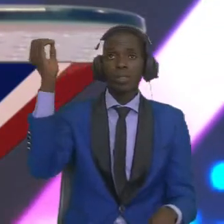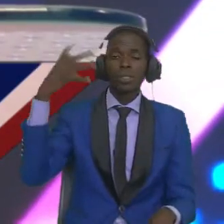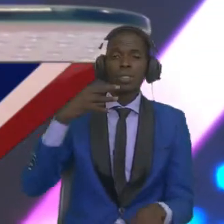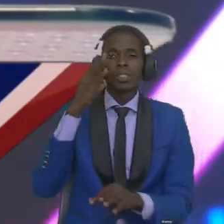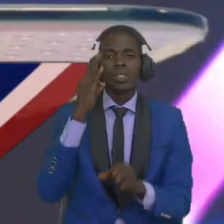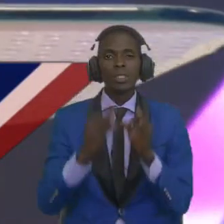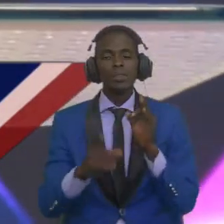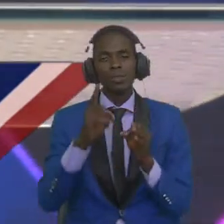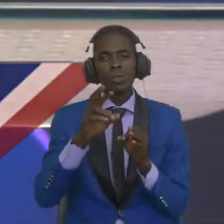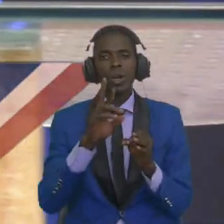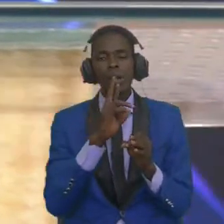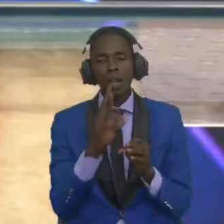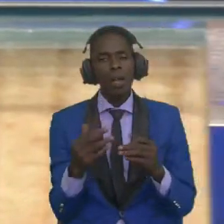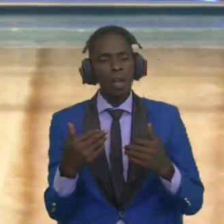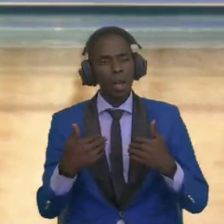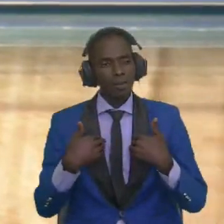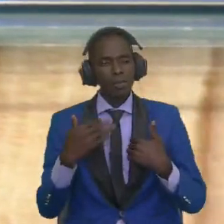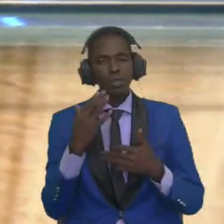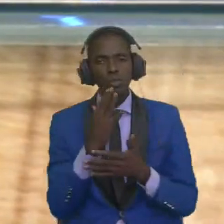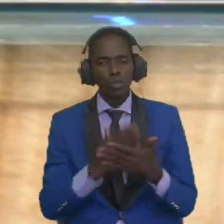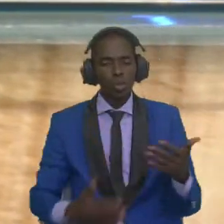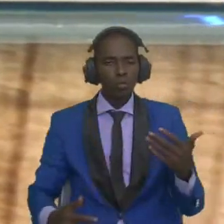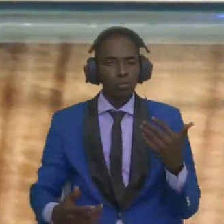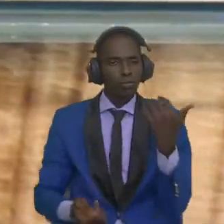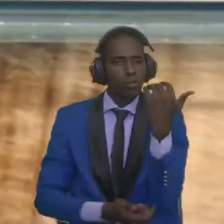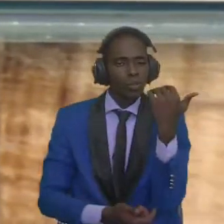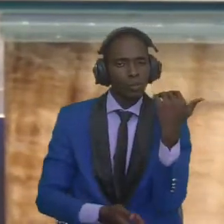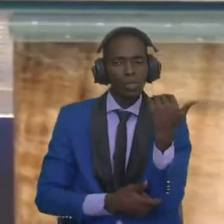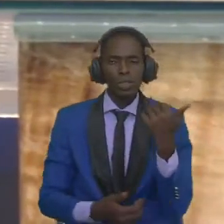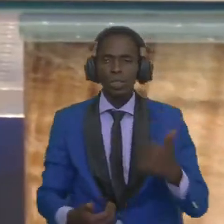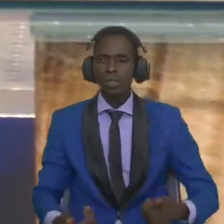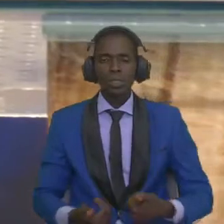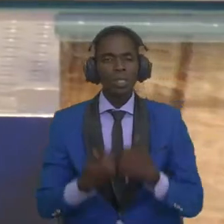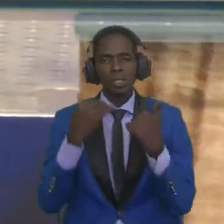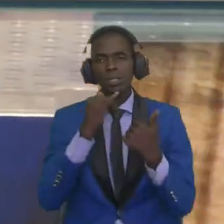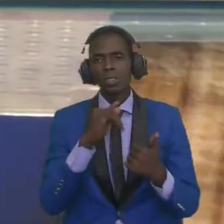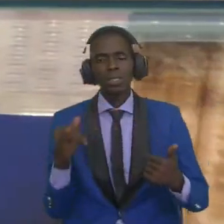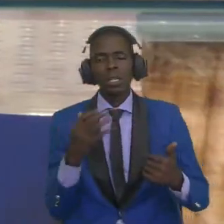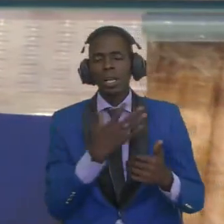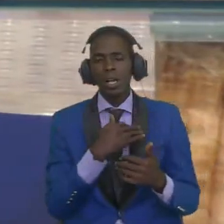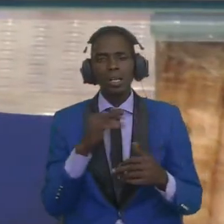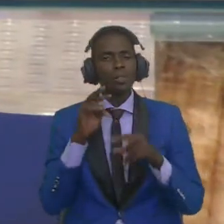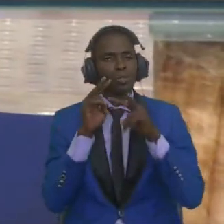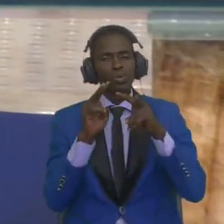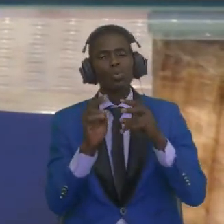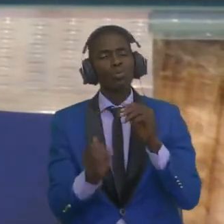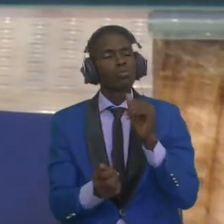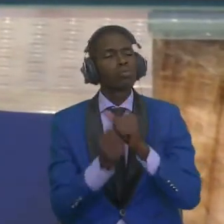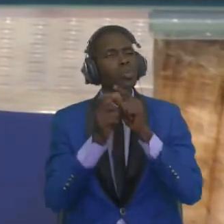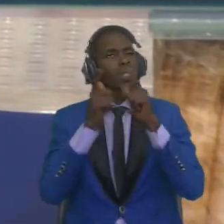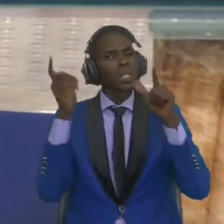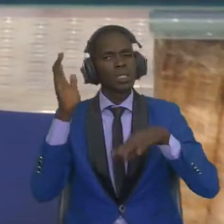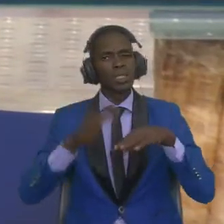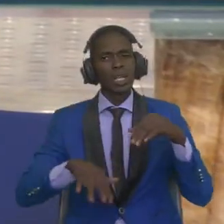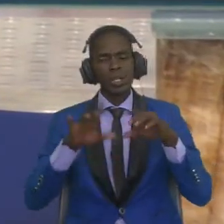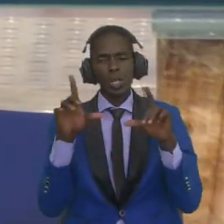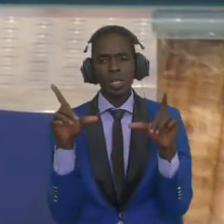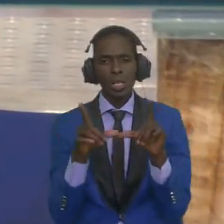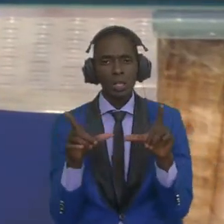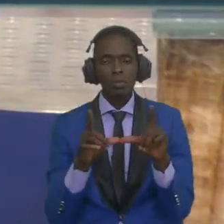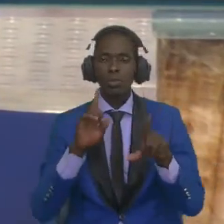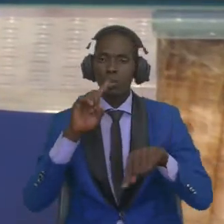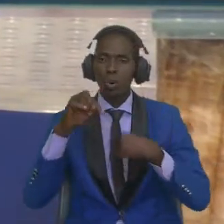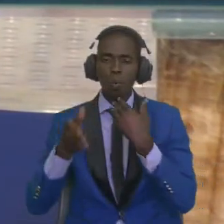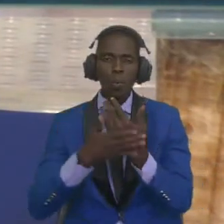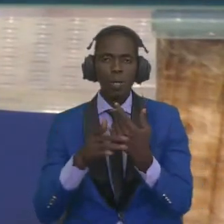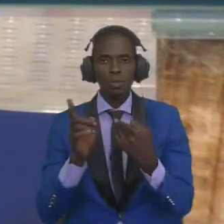if your challenges or temptations appear to be greater than your present level of sin, go back to